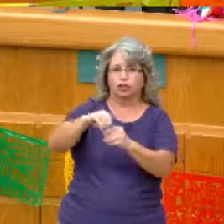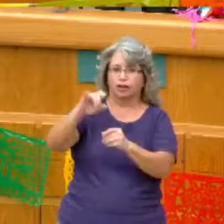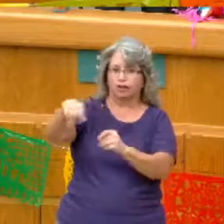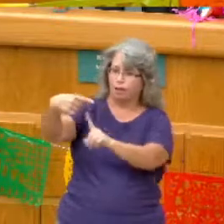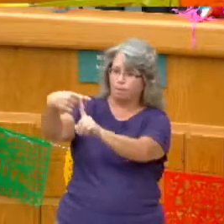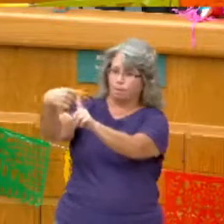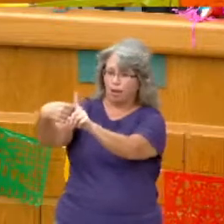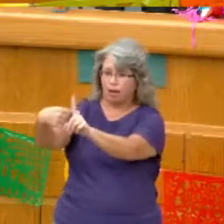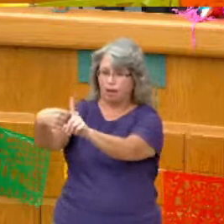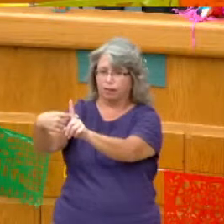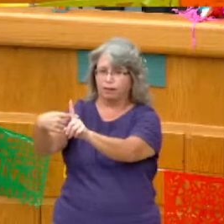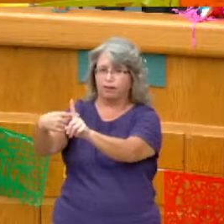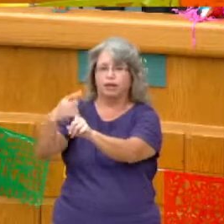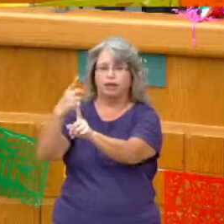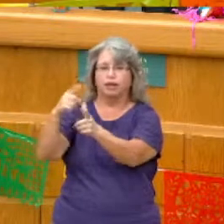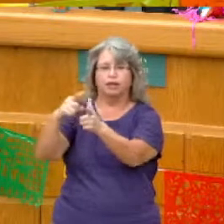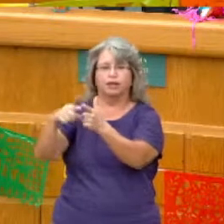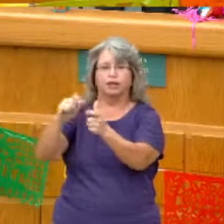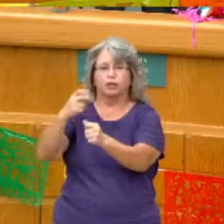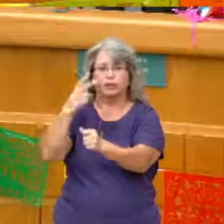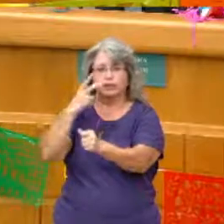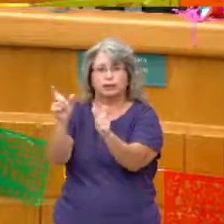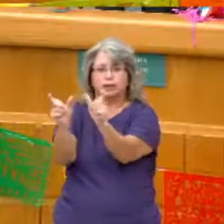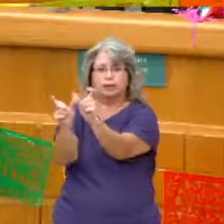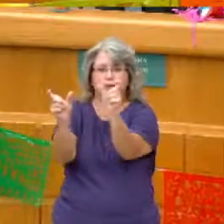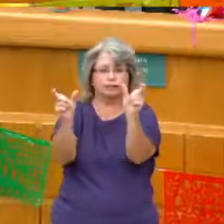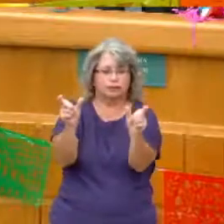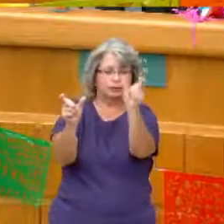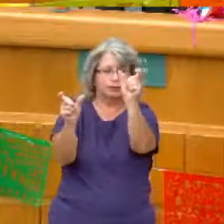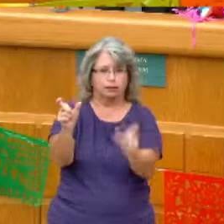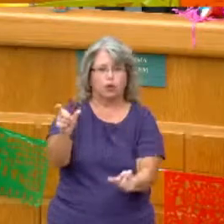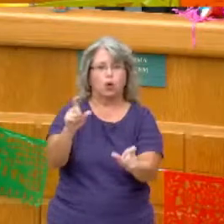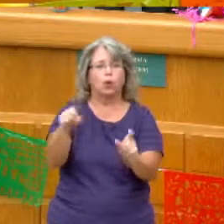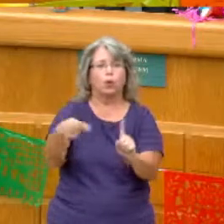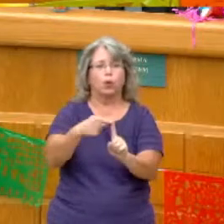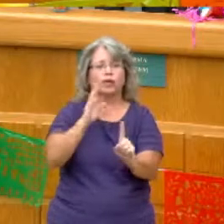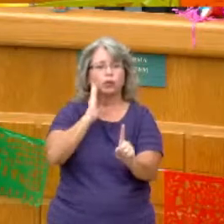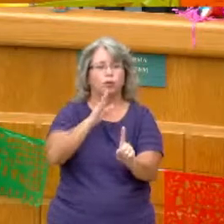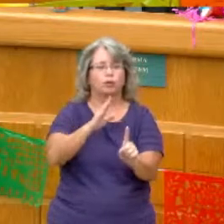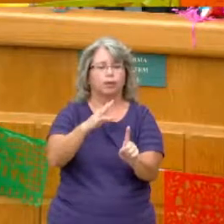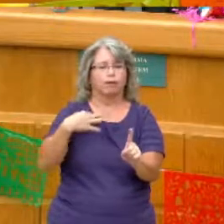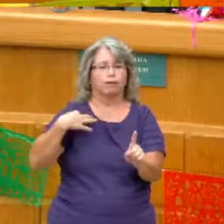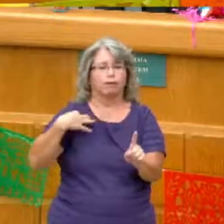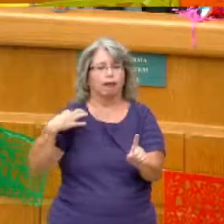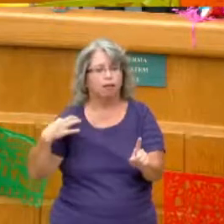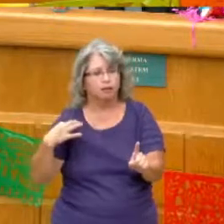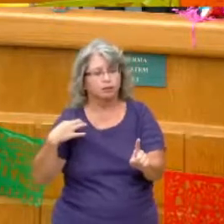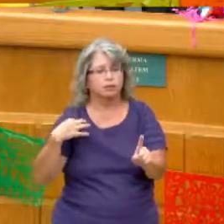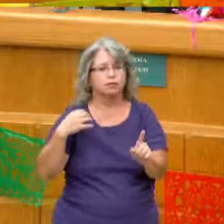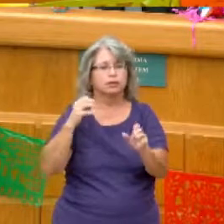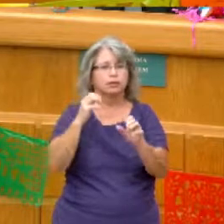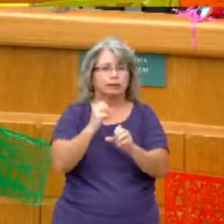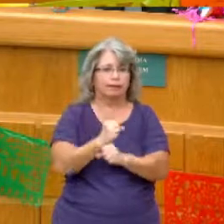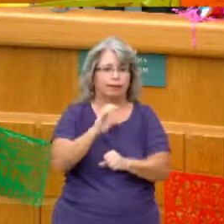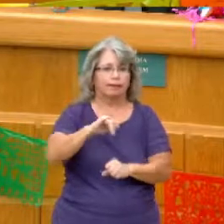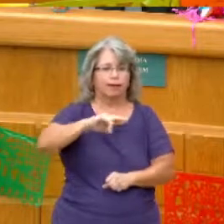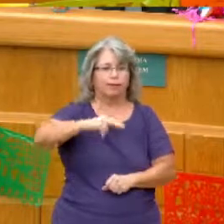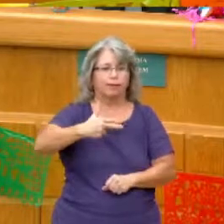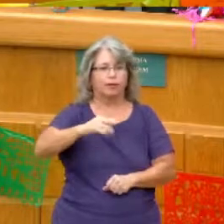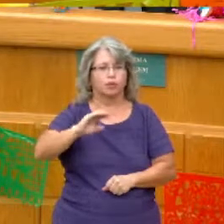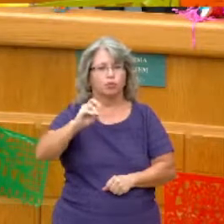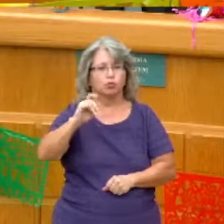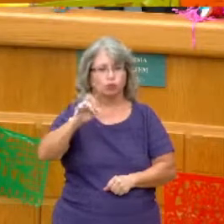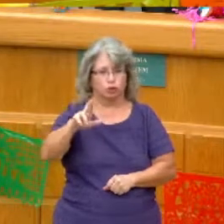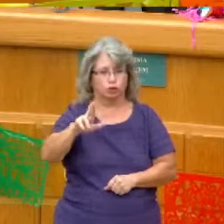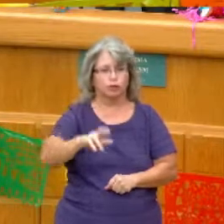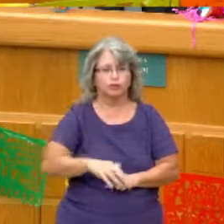your booster, okay? So July, August, September, October, November, December, January, February. So if